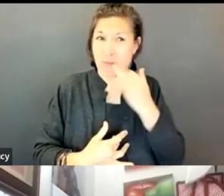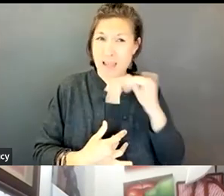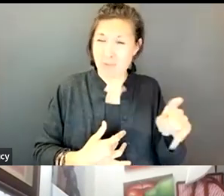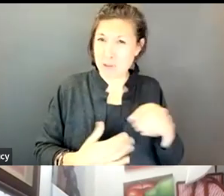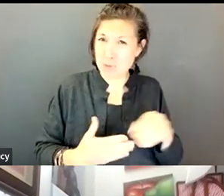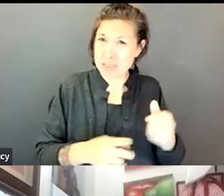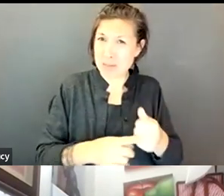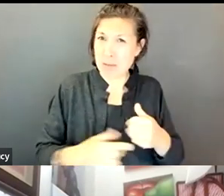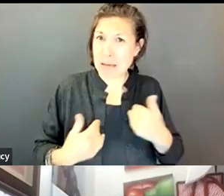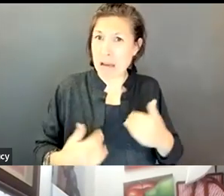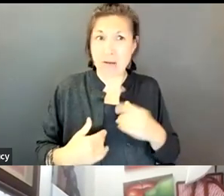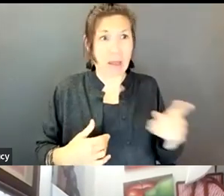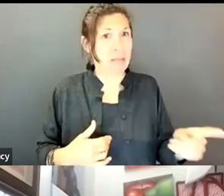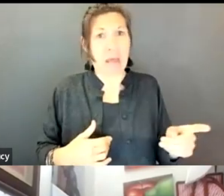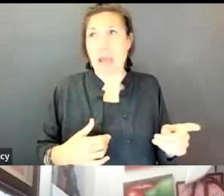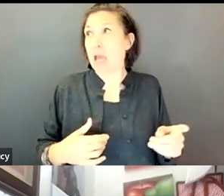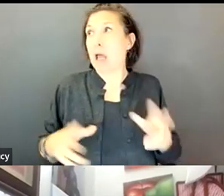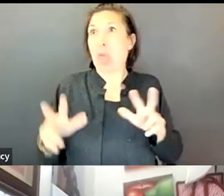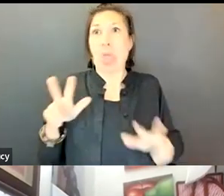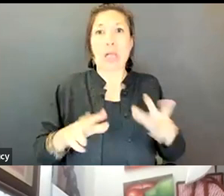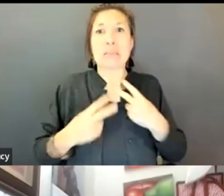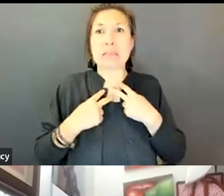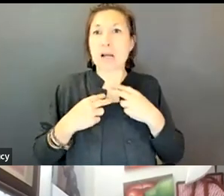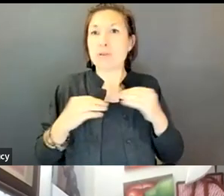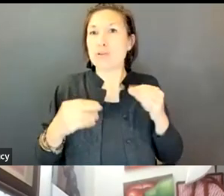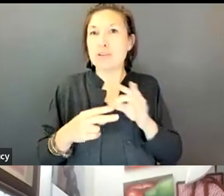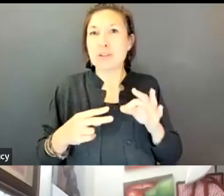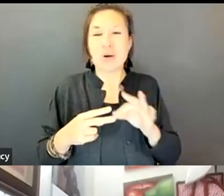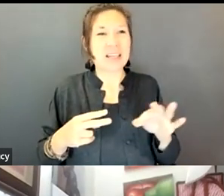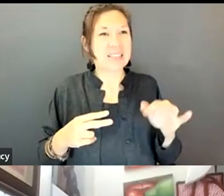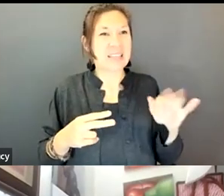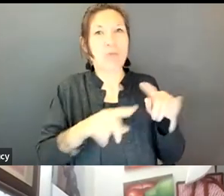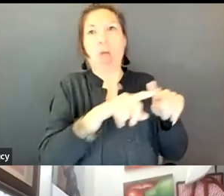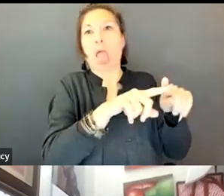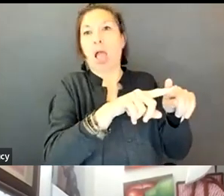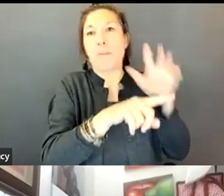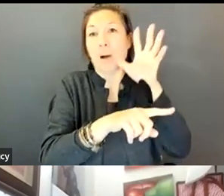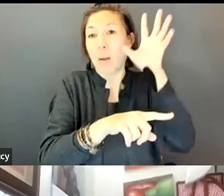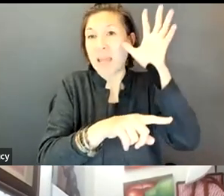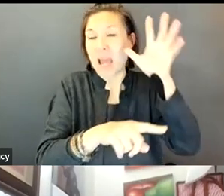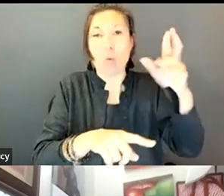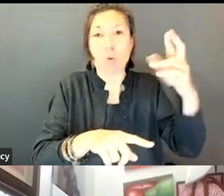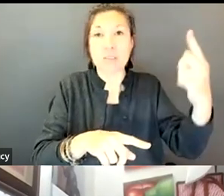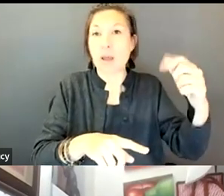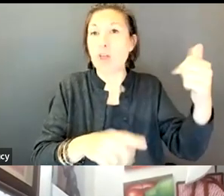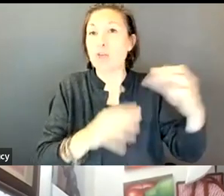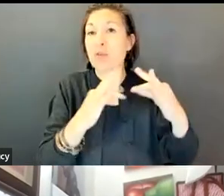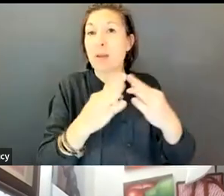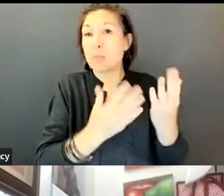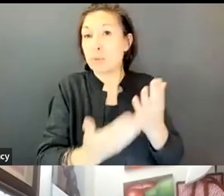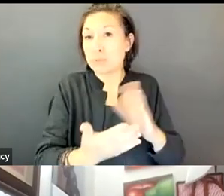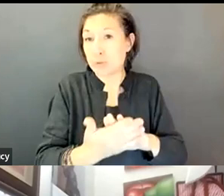they themselves aren't an agent in it um so but we we have a lot of systems in at this point to identify